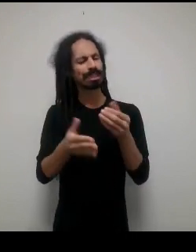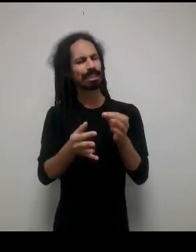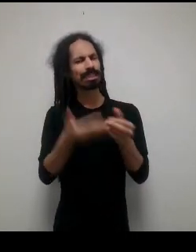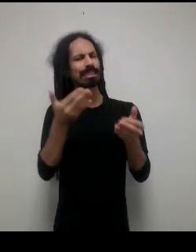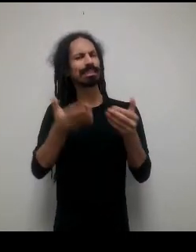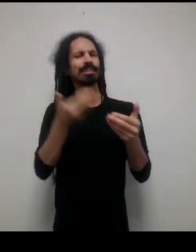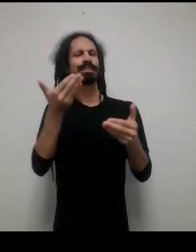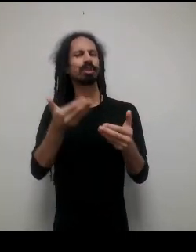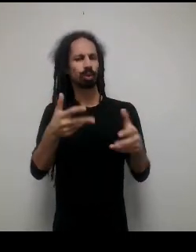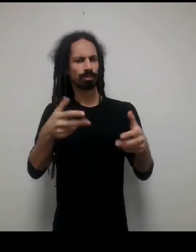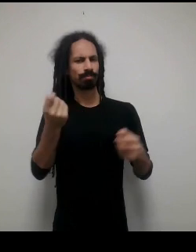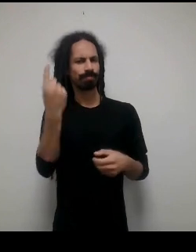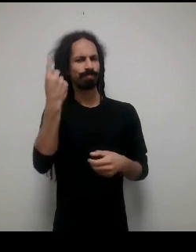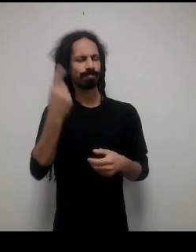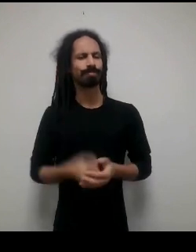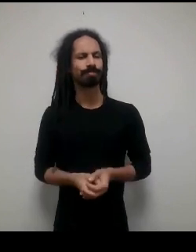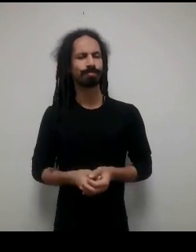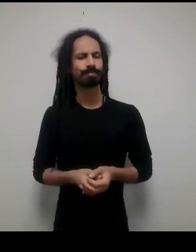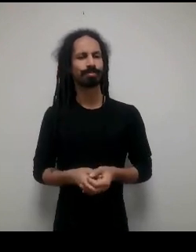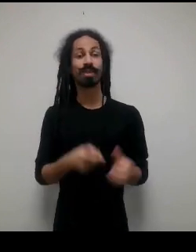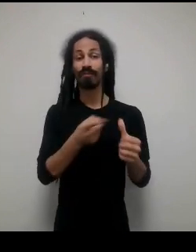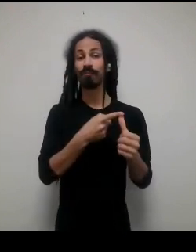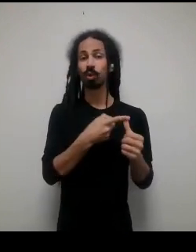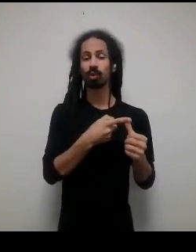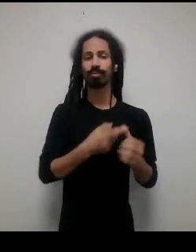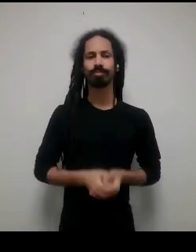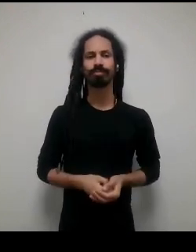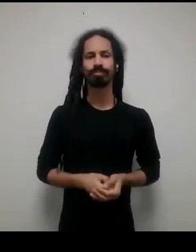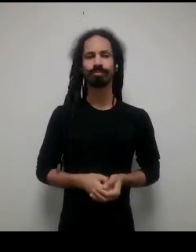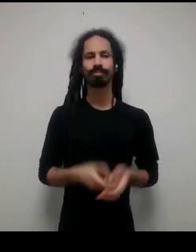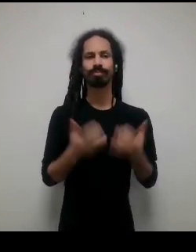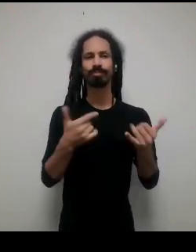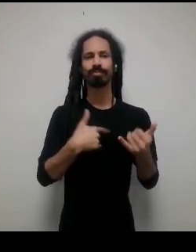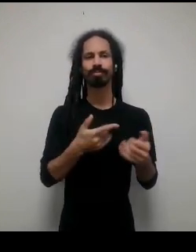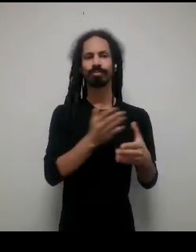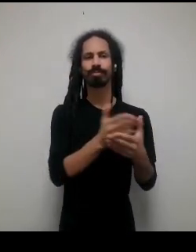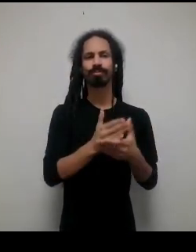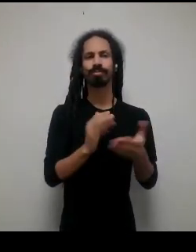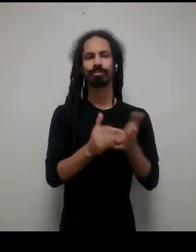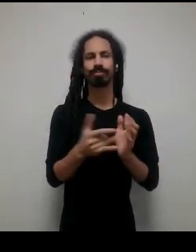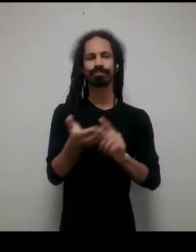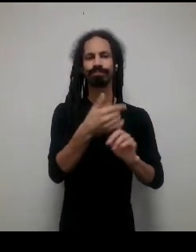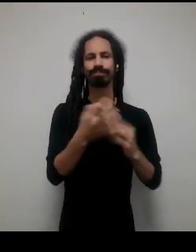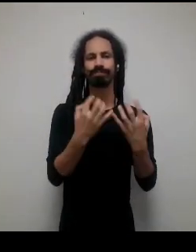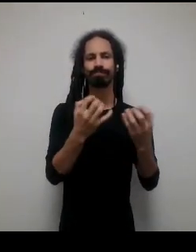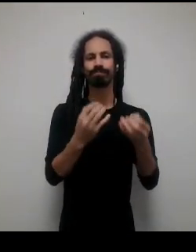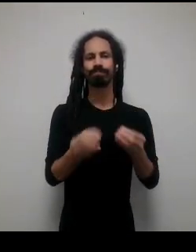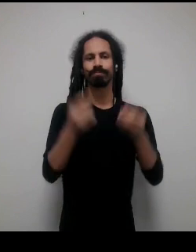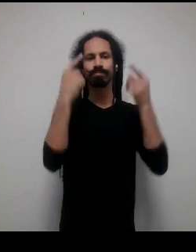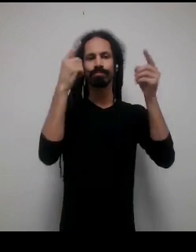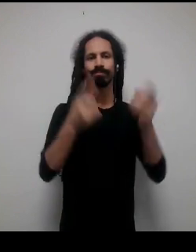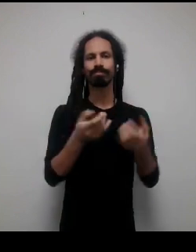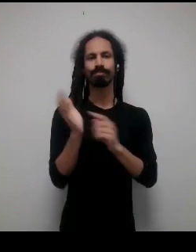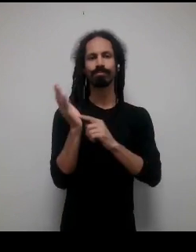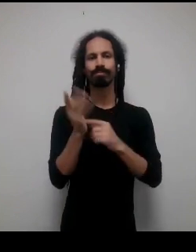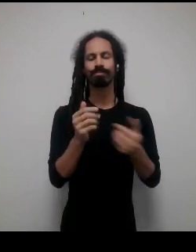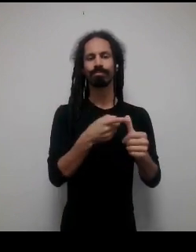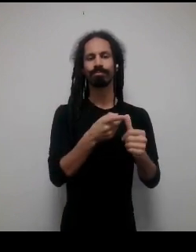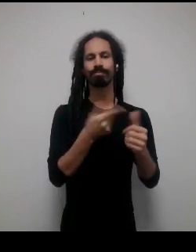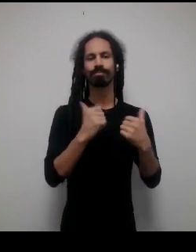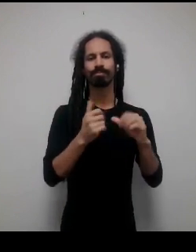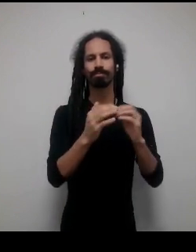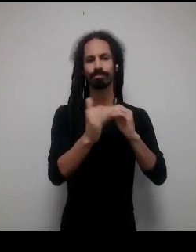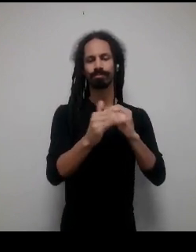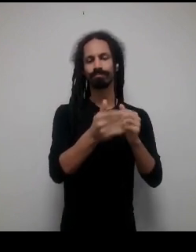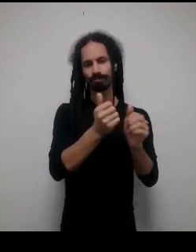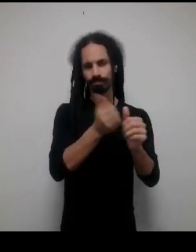follow. Example 1. Today, I'm going to share with you how to engage your audience more effectively when delivering a presentation. First, try to avoid speaking in a